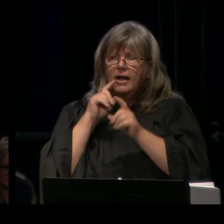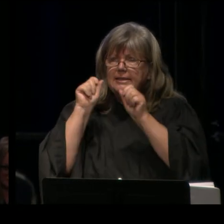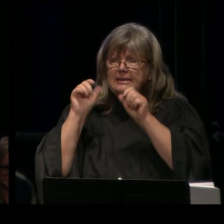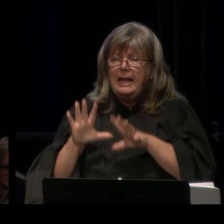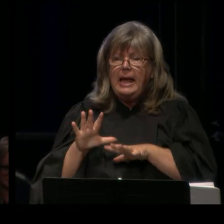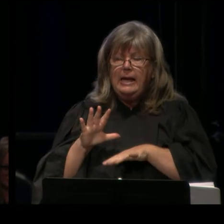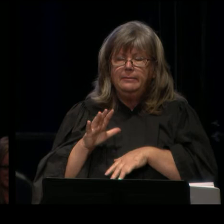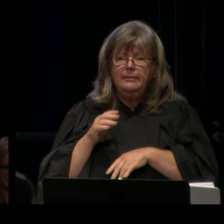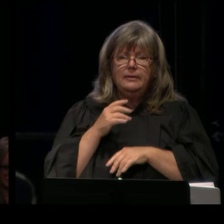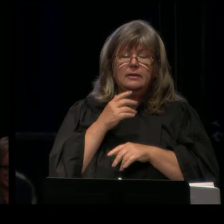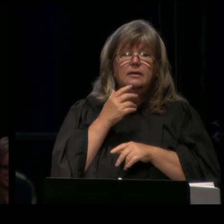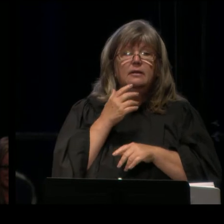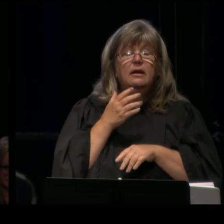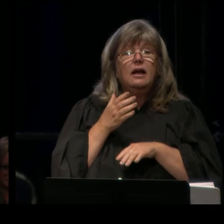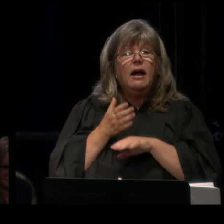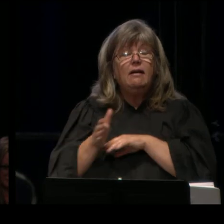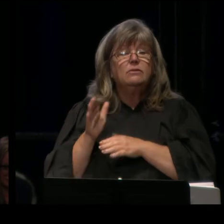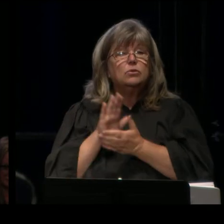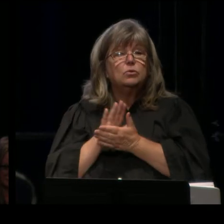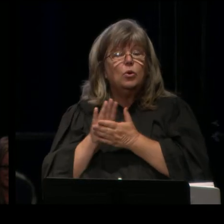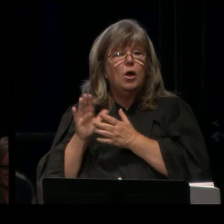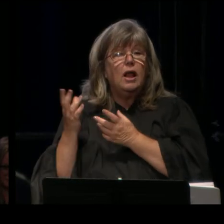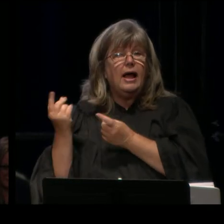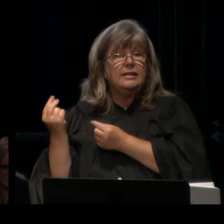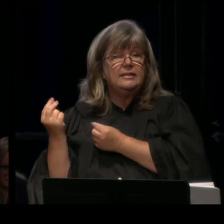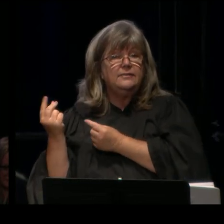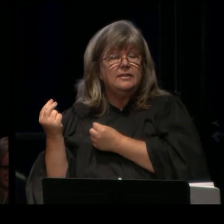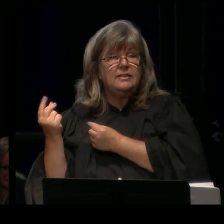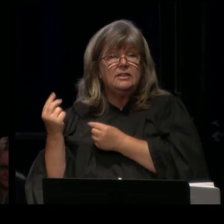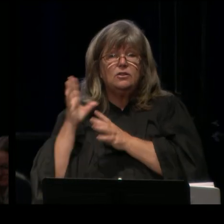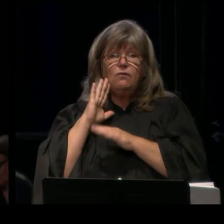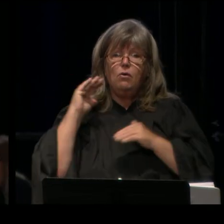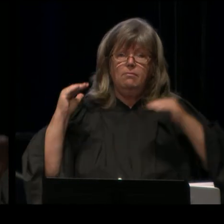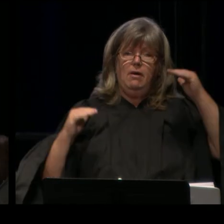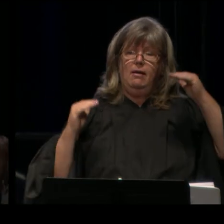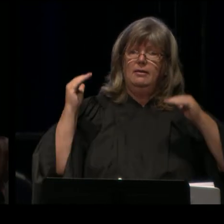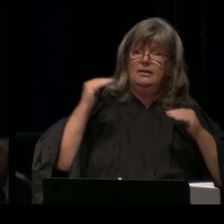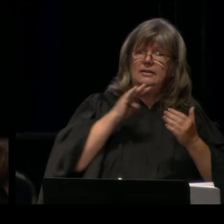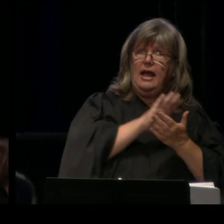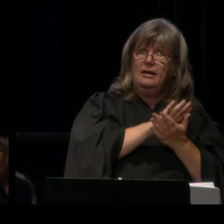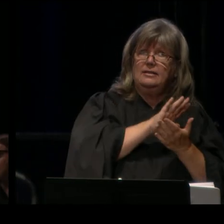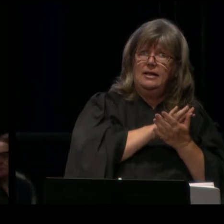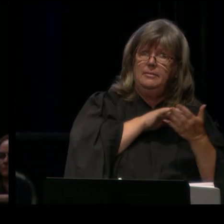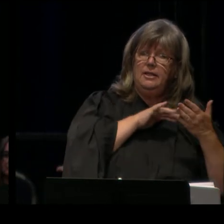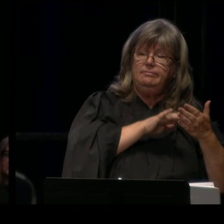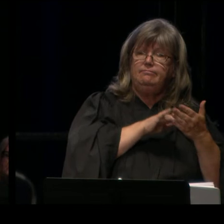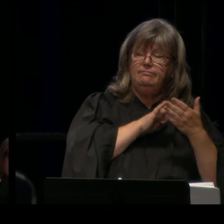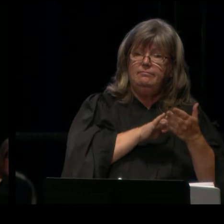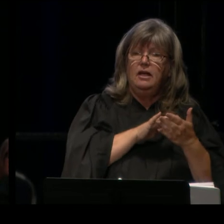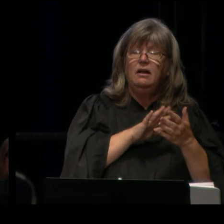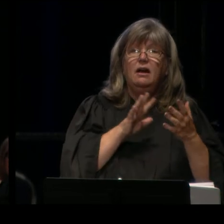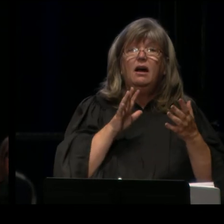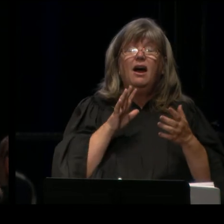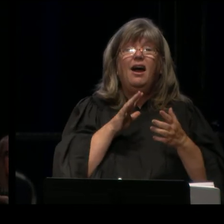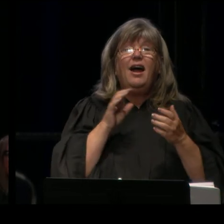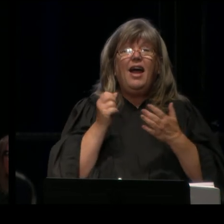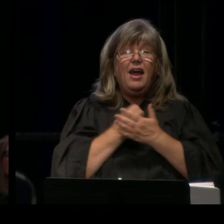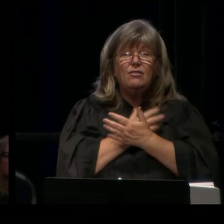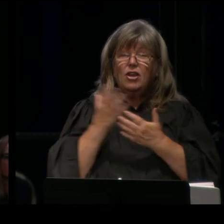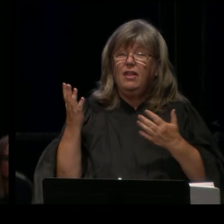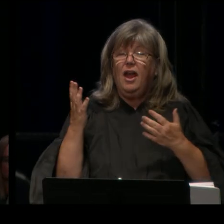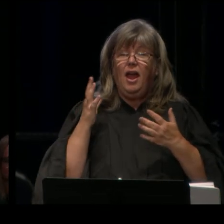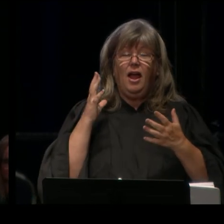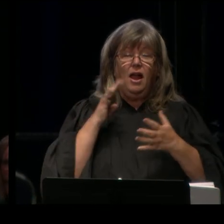Extracurricular activities to balance with a demanding academic schedule. And all of this on top of a